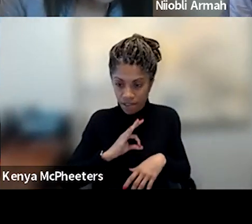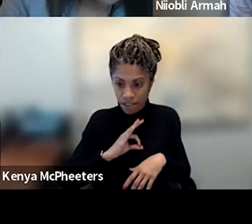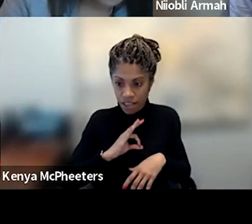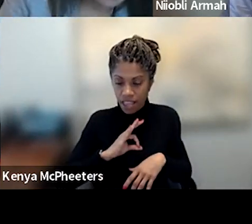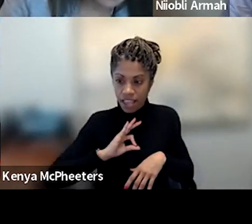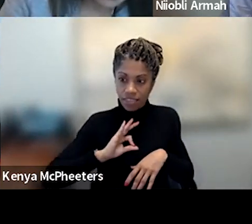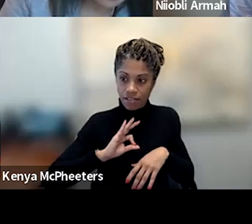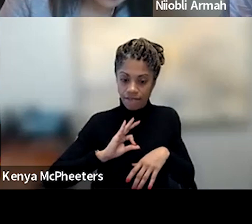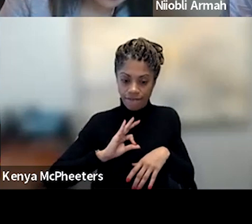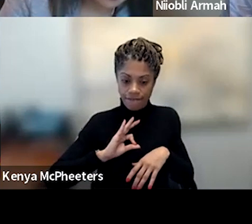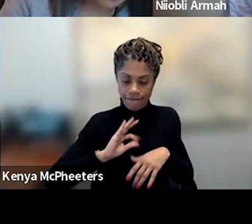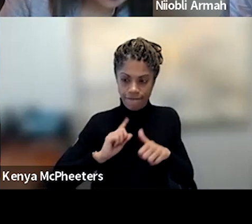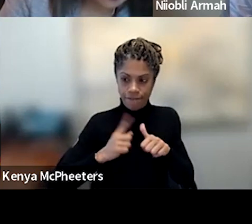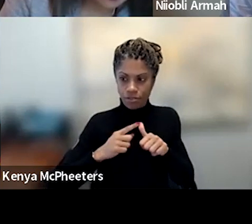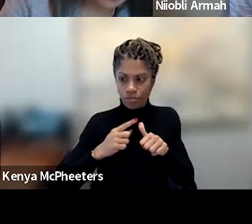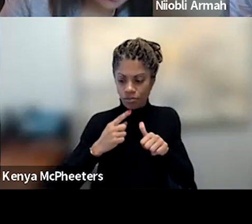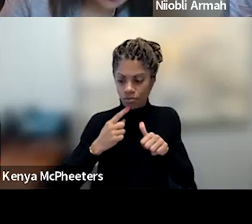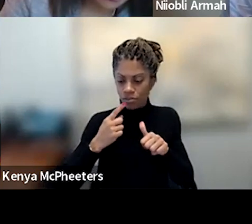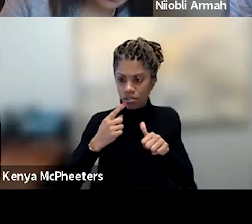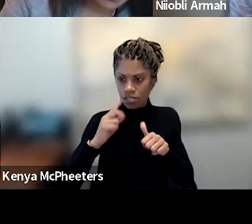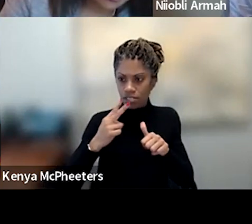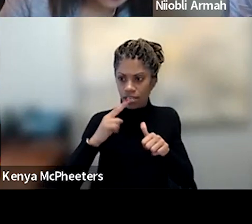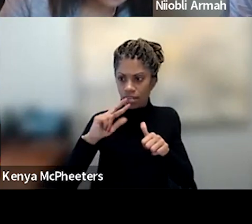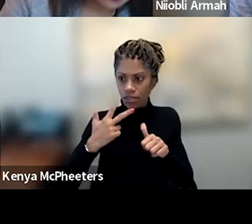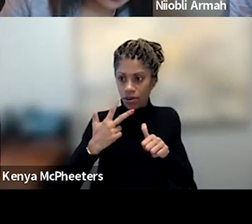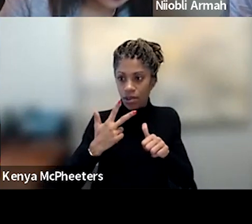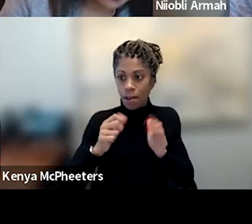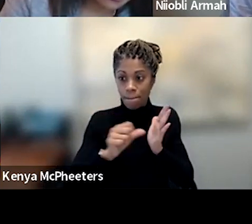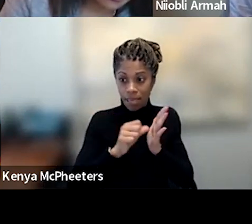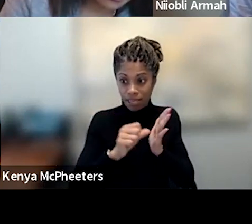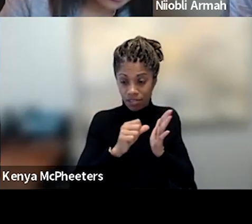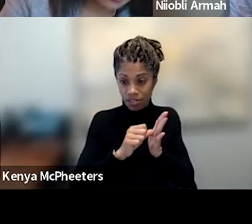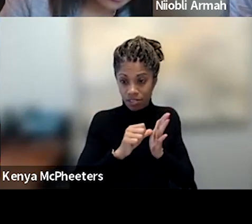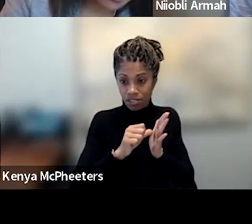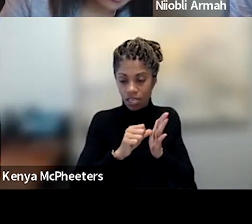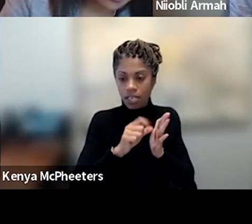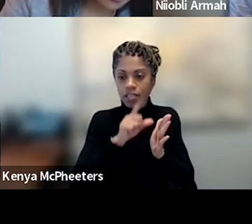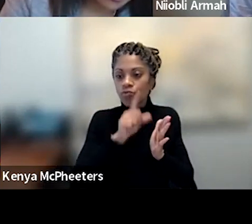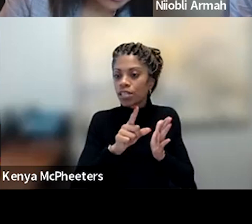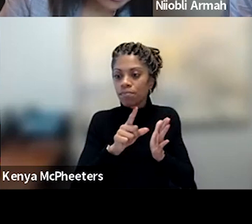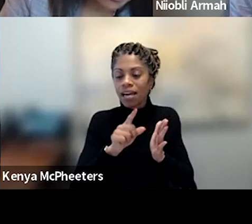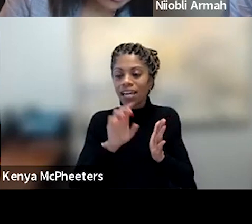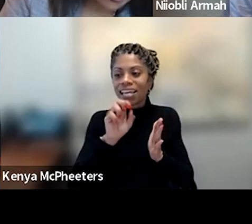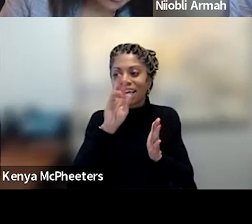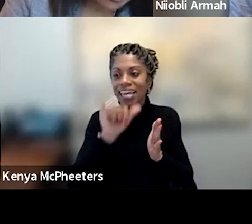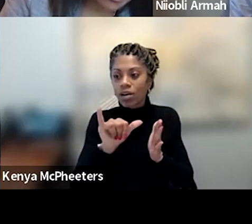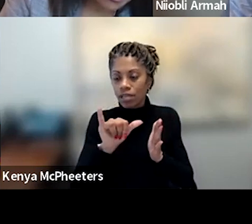pages are about equity language. That's about asset framing. It's about